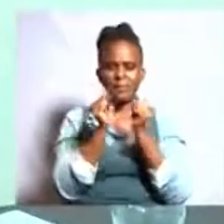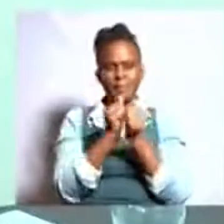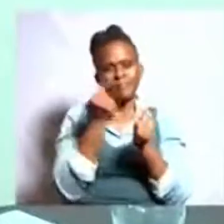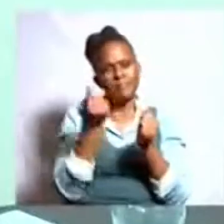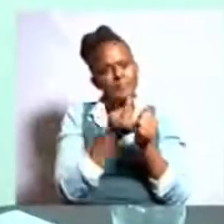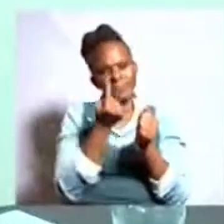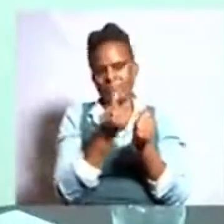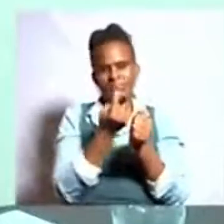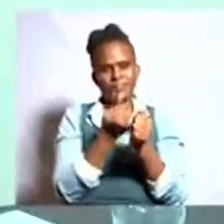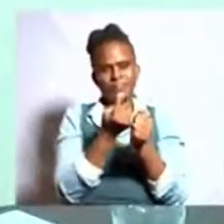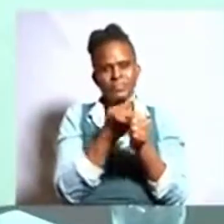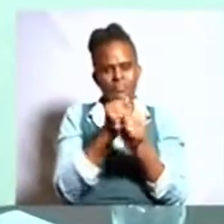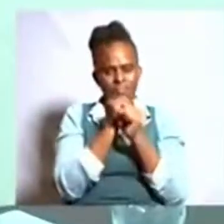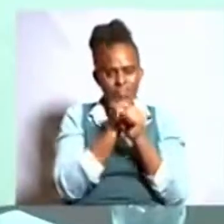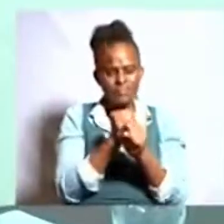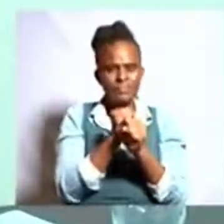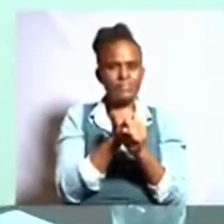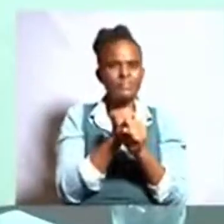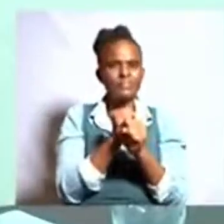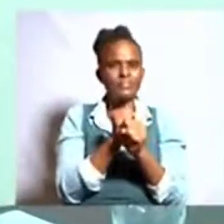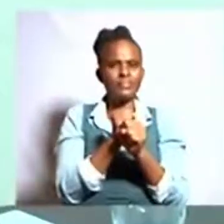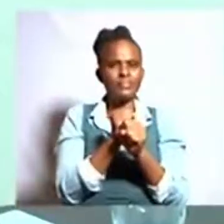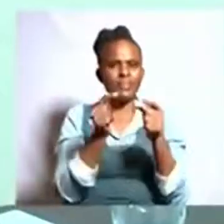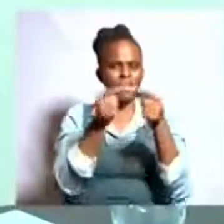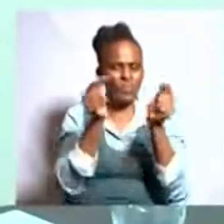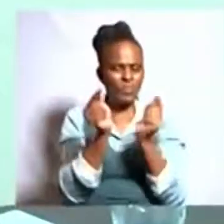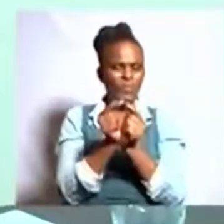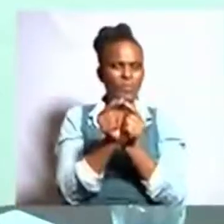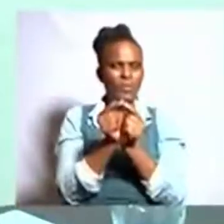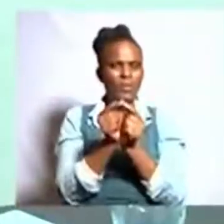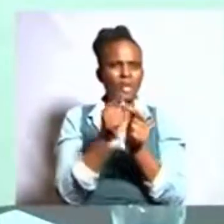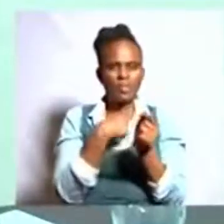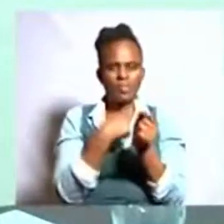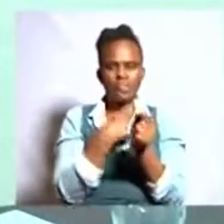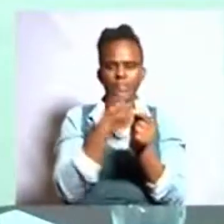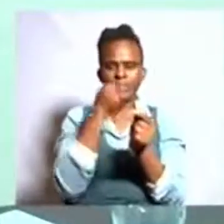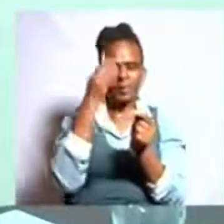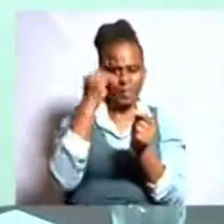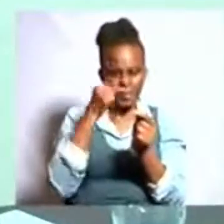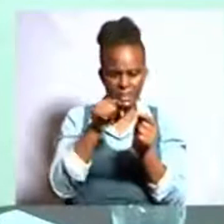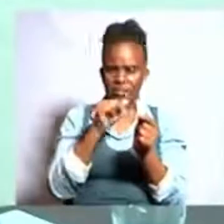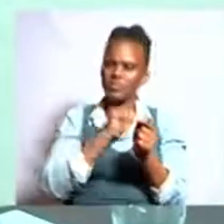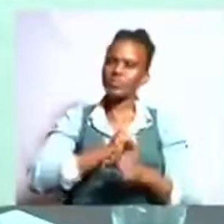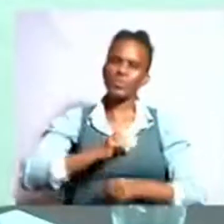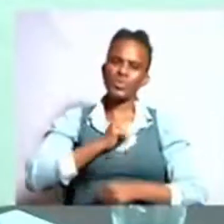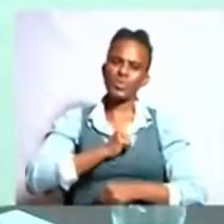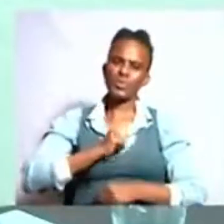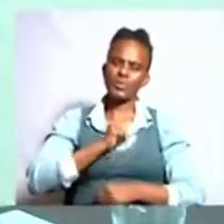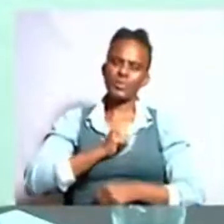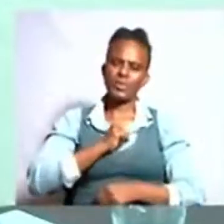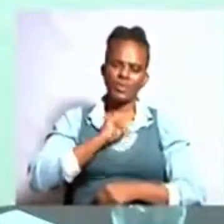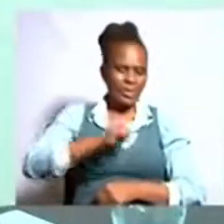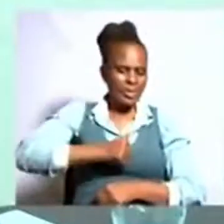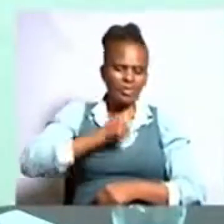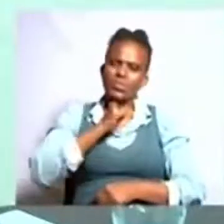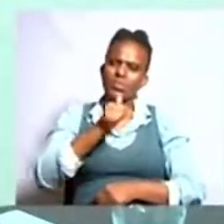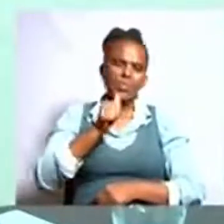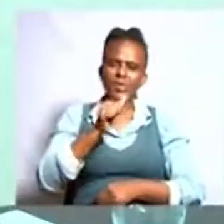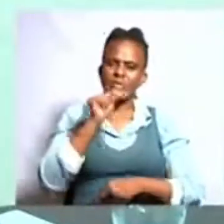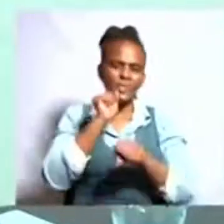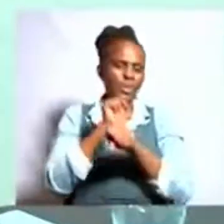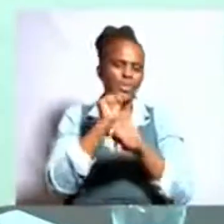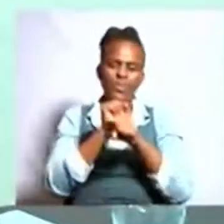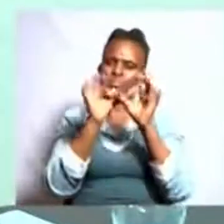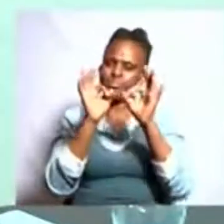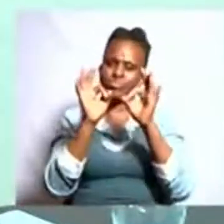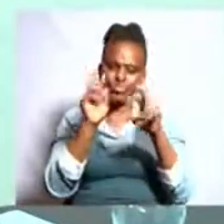this age group. That's why I'm saying it is regrettable that we did not do that part, Chair.